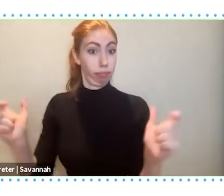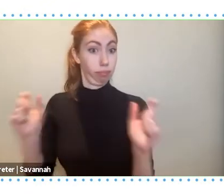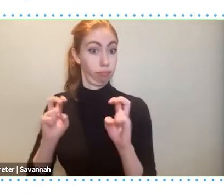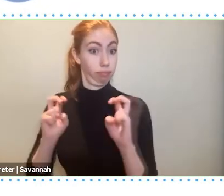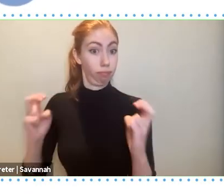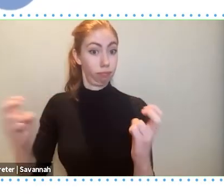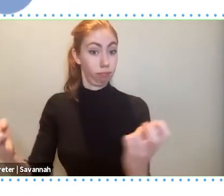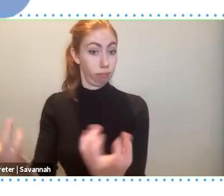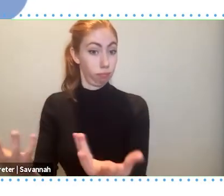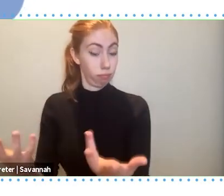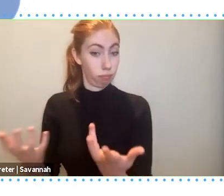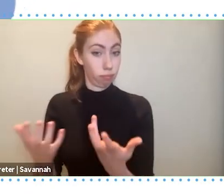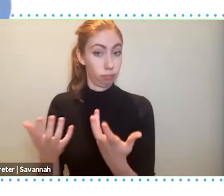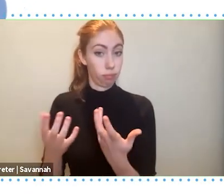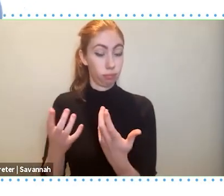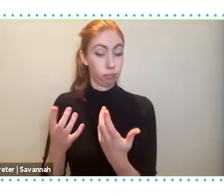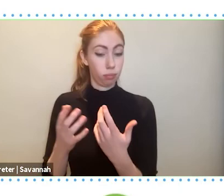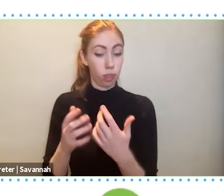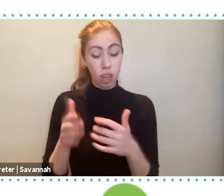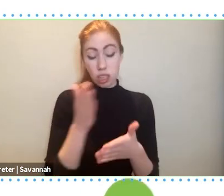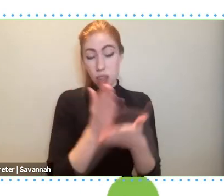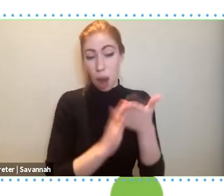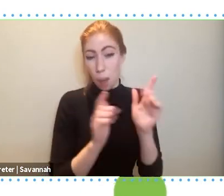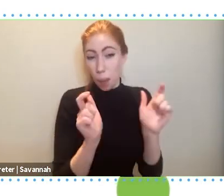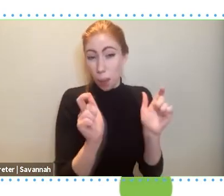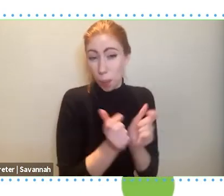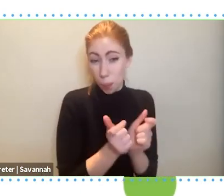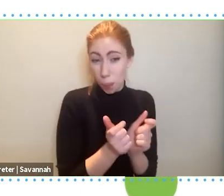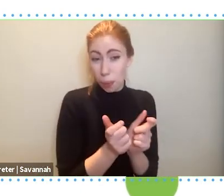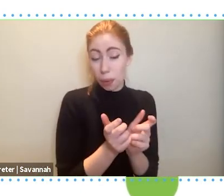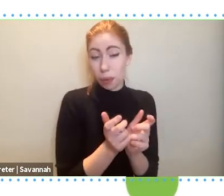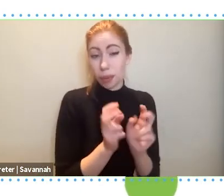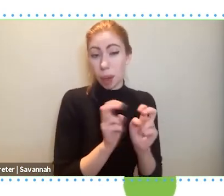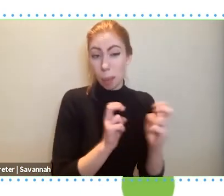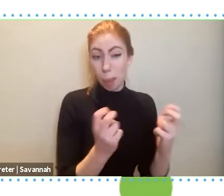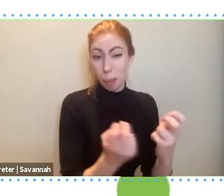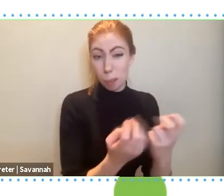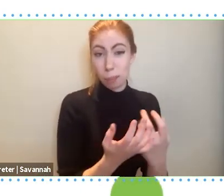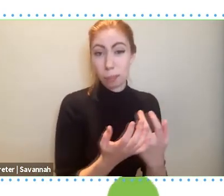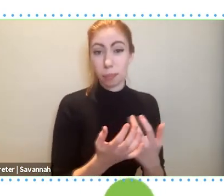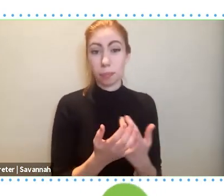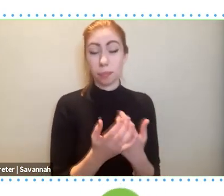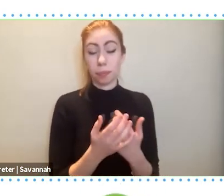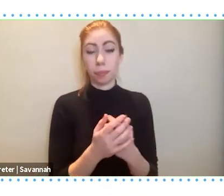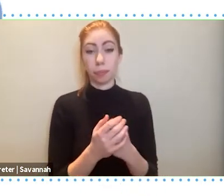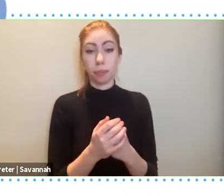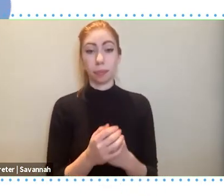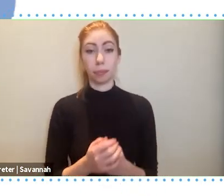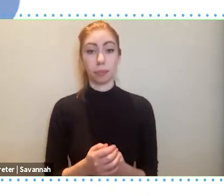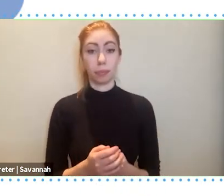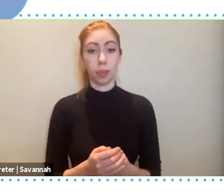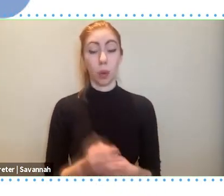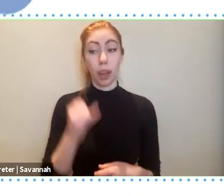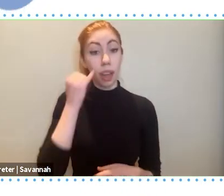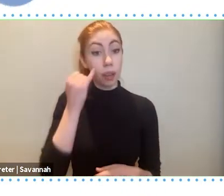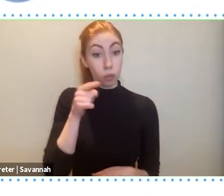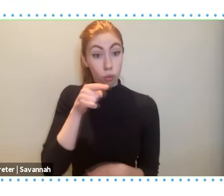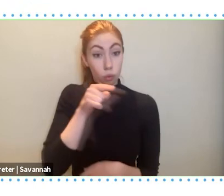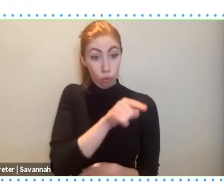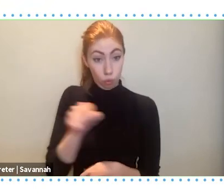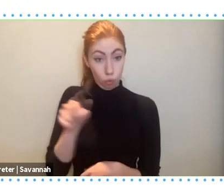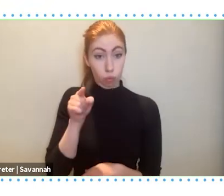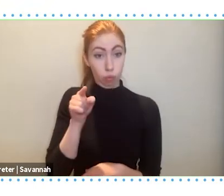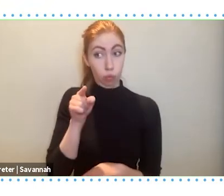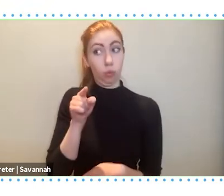cetera. So really for boards to kind of ask the question, if you're asked to join an organization's board or you're in an